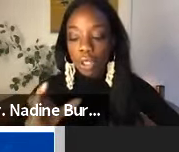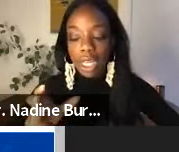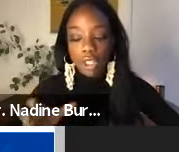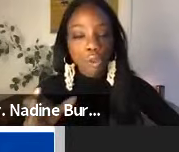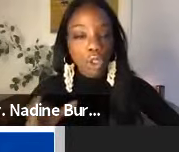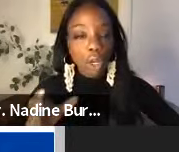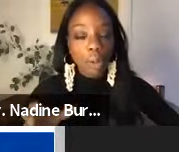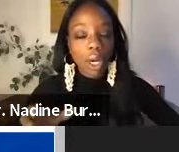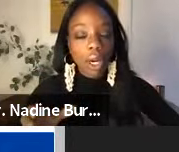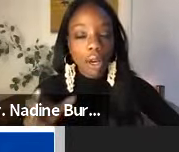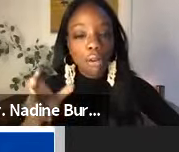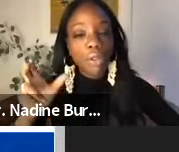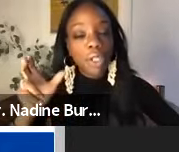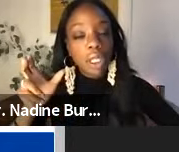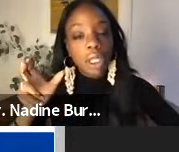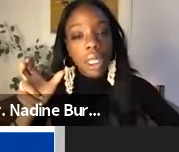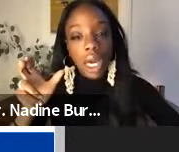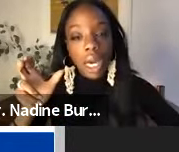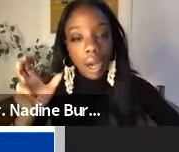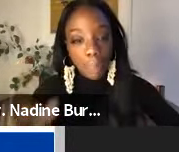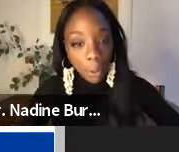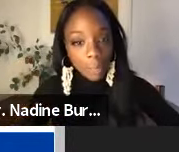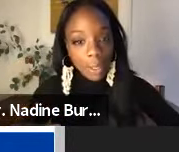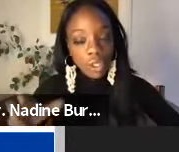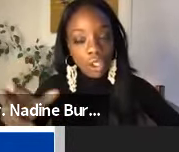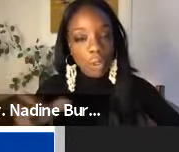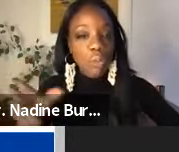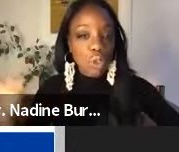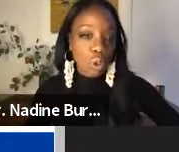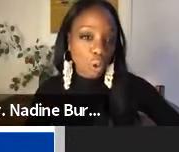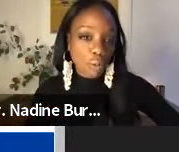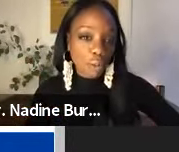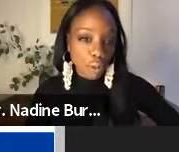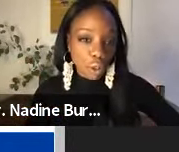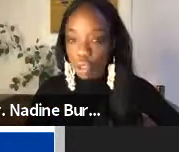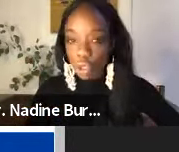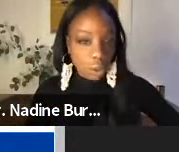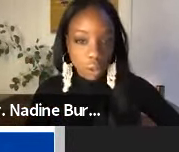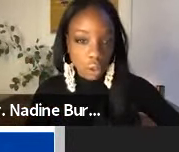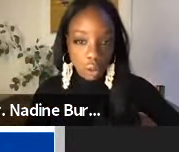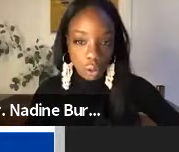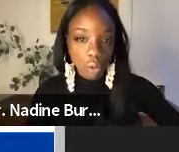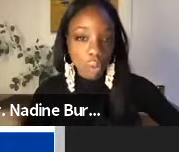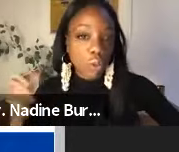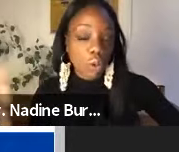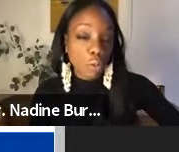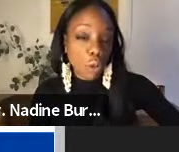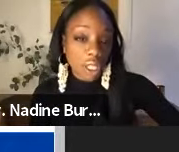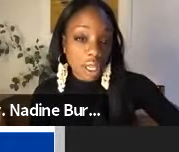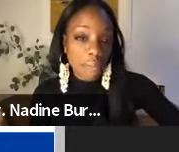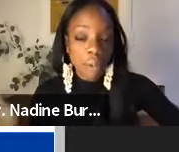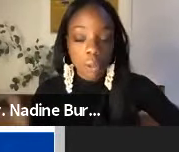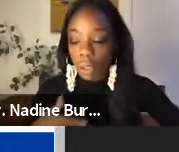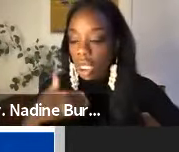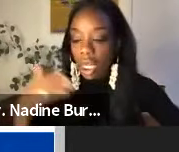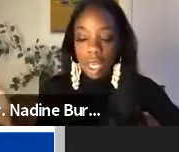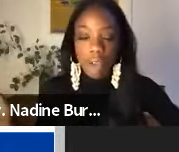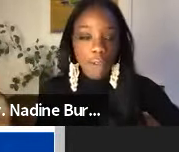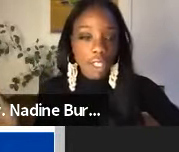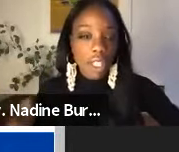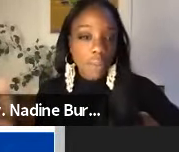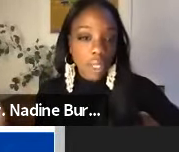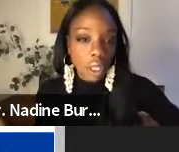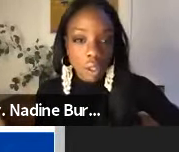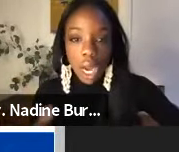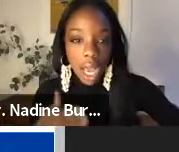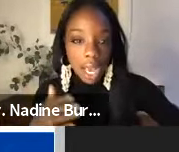a certain number of appointments to be reserved for certain groups. So, for example, if